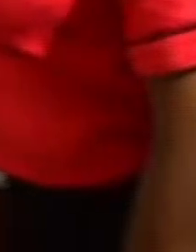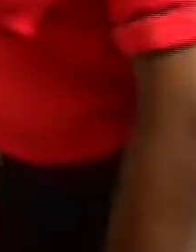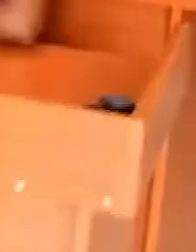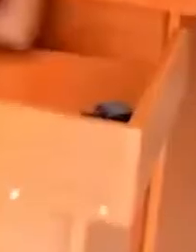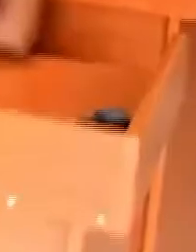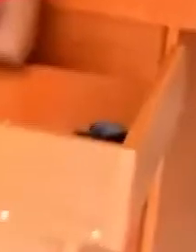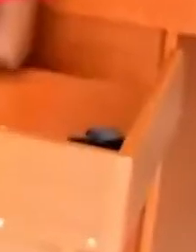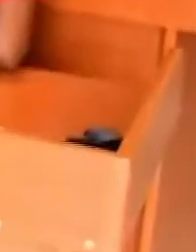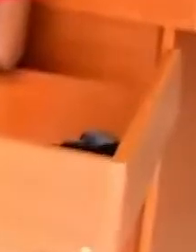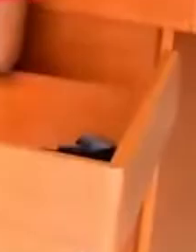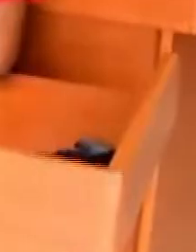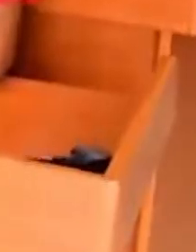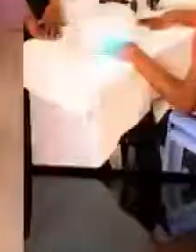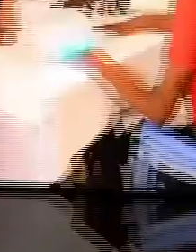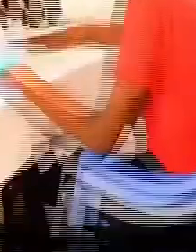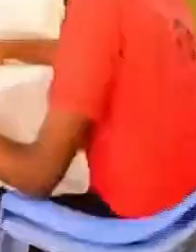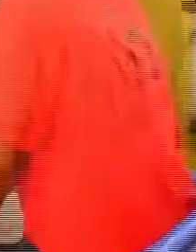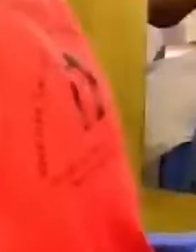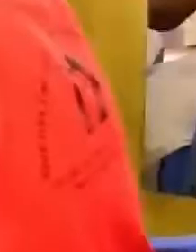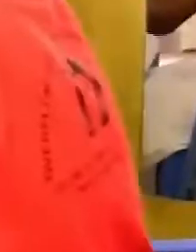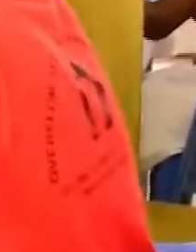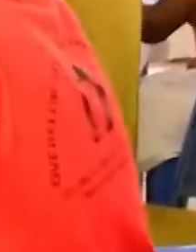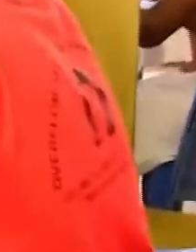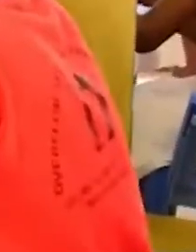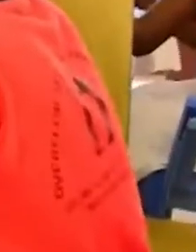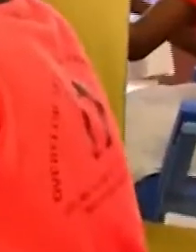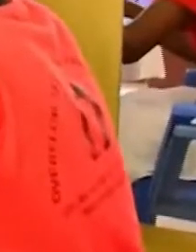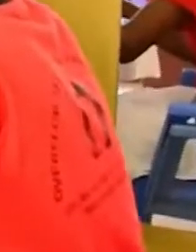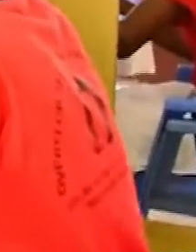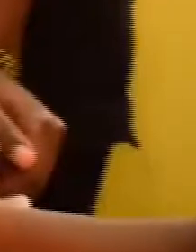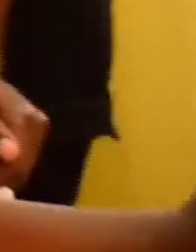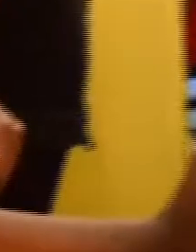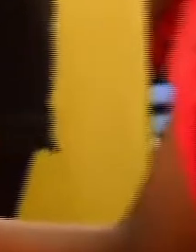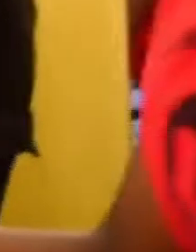main stage, au tupigie simu kwa nambari